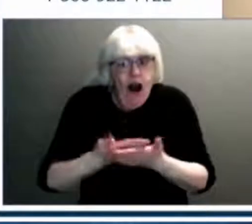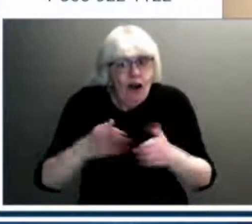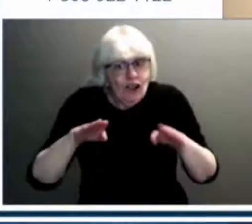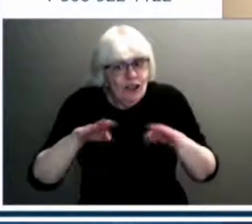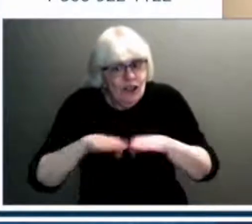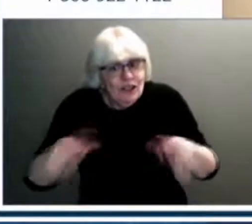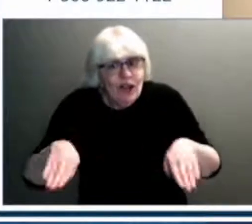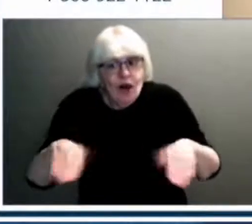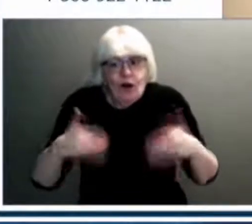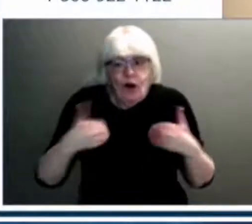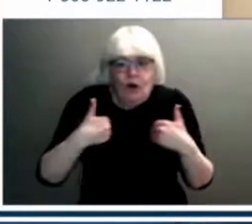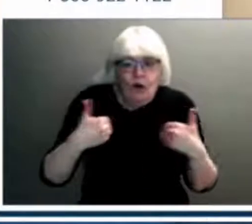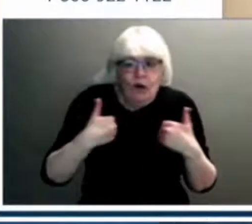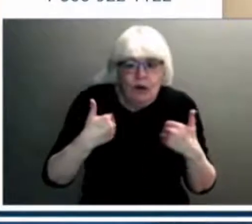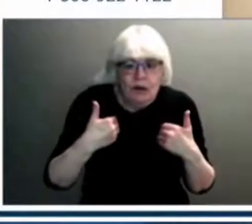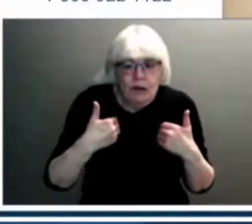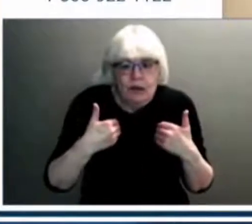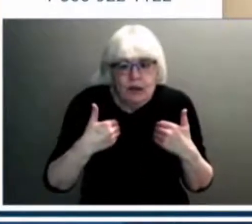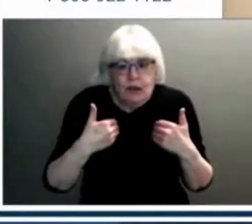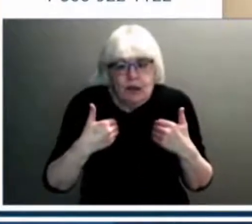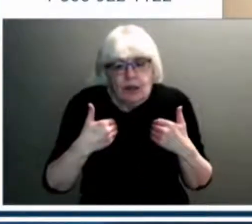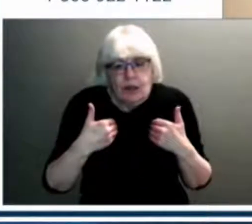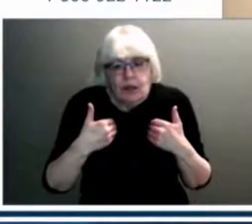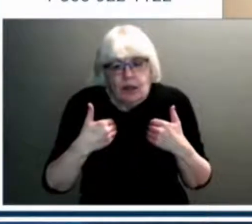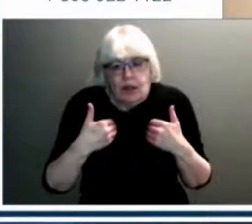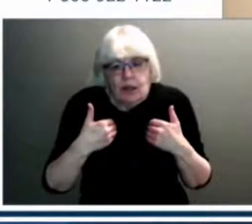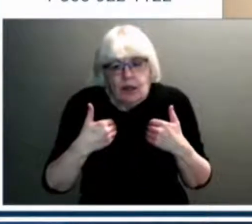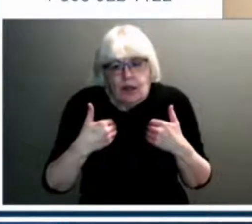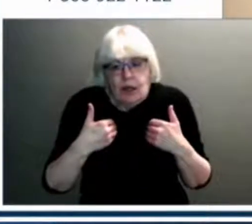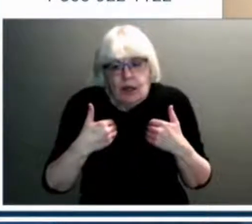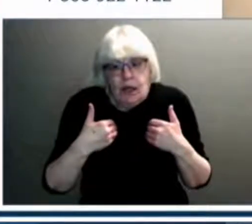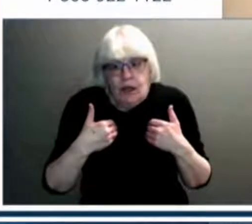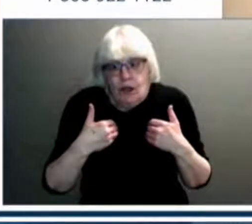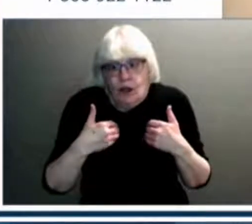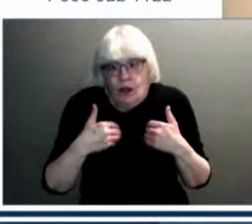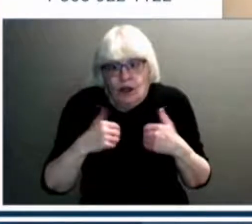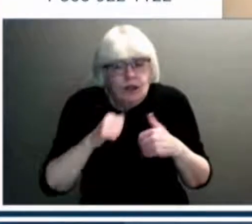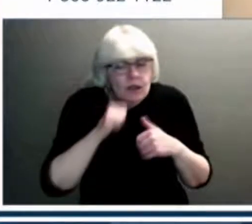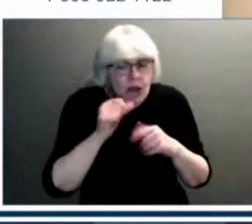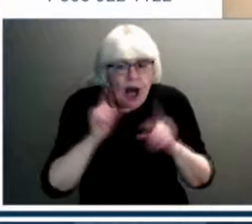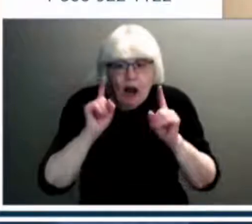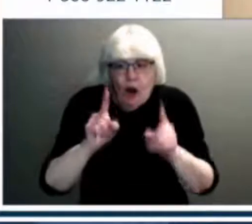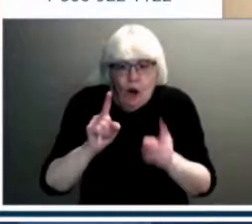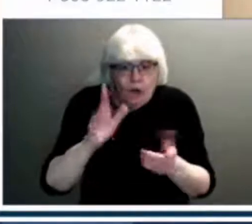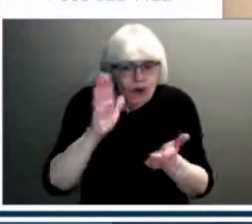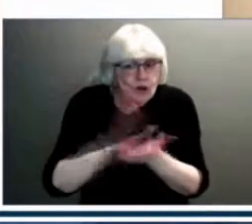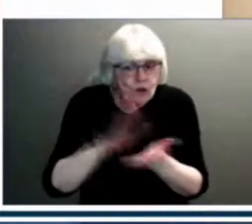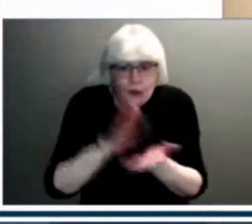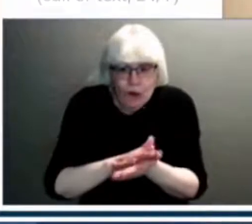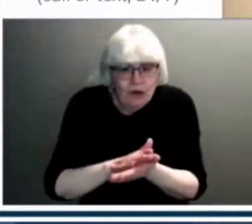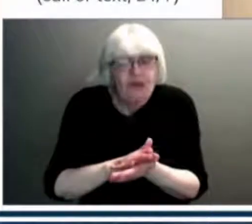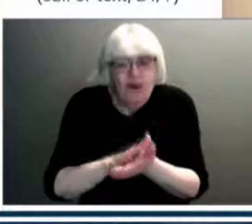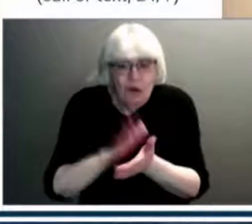greater impacts collectively of being held out of school, and this has been a challenging time, and there's a lot